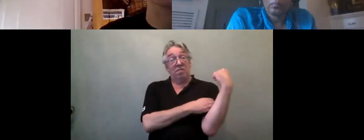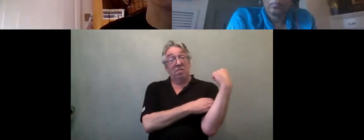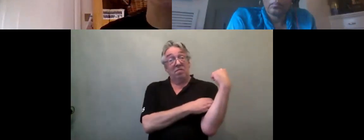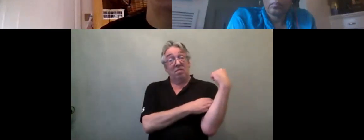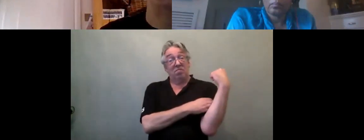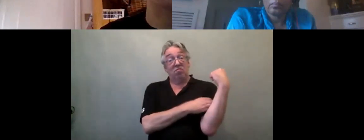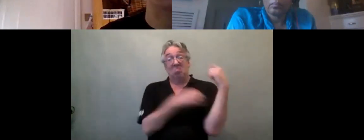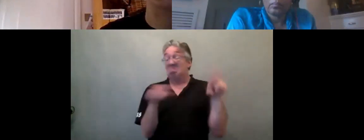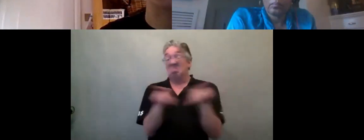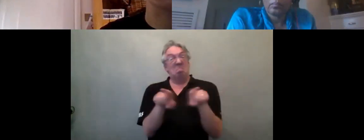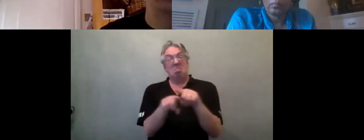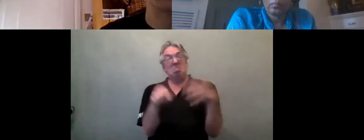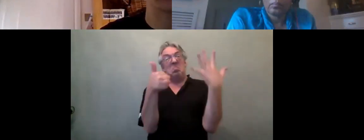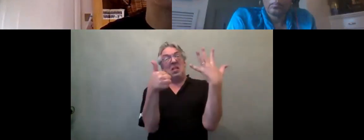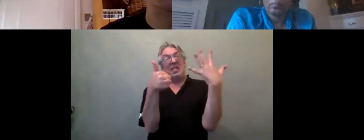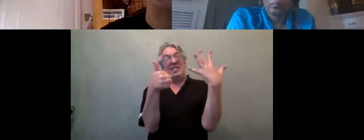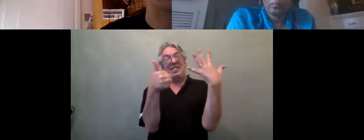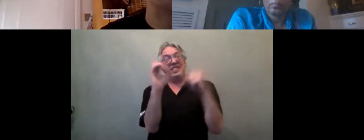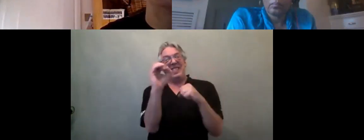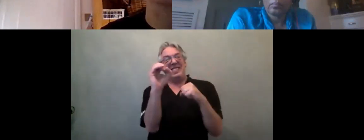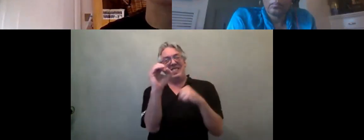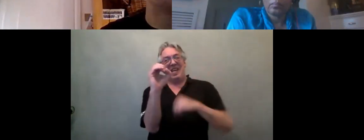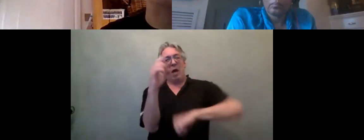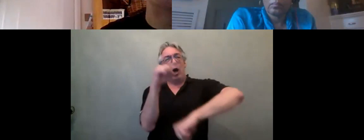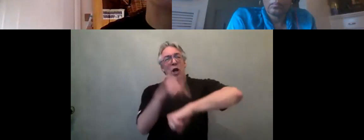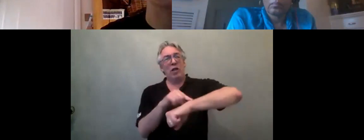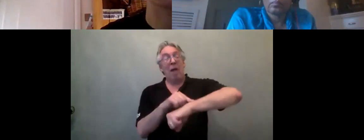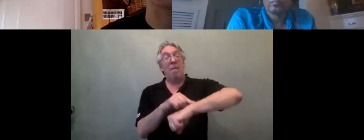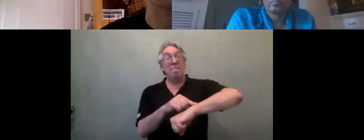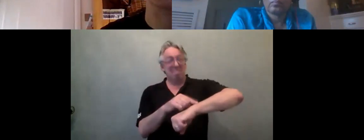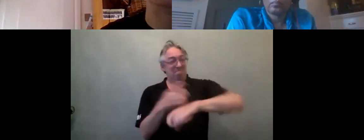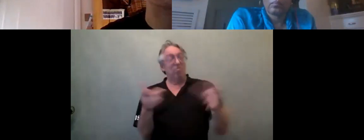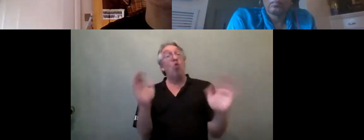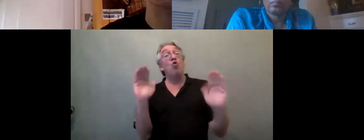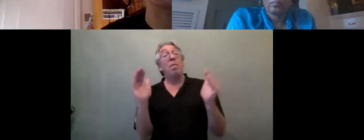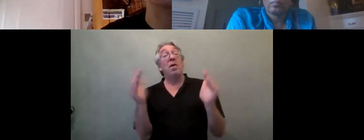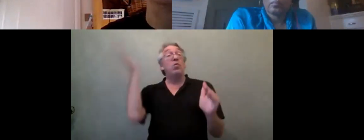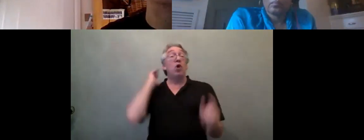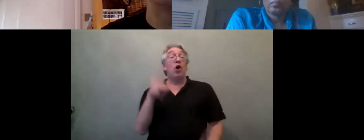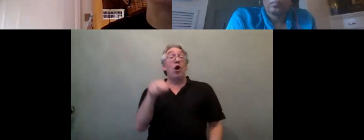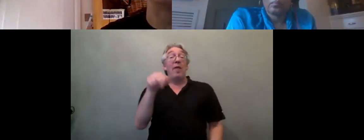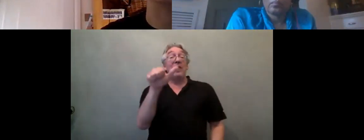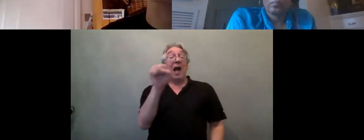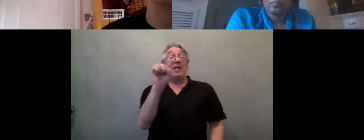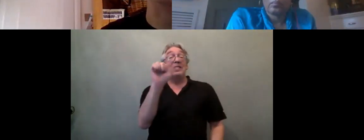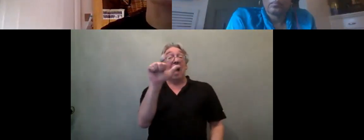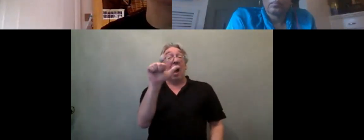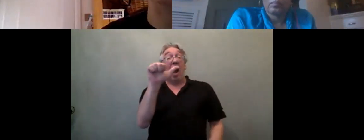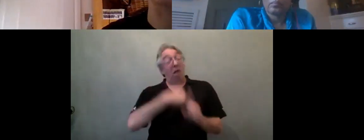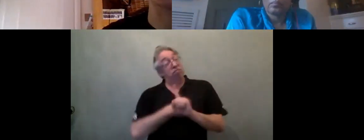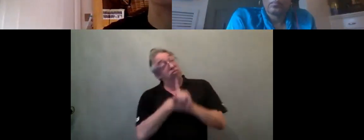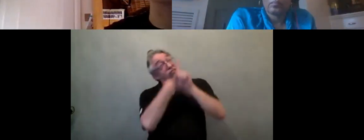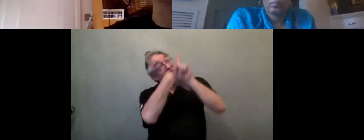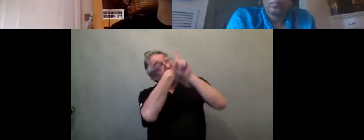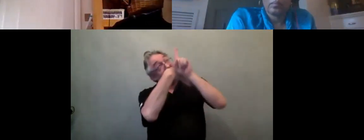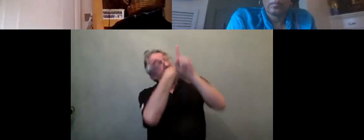power of 60 times of what NASA had at its disposal in 1969. I mean, that's kind of outrageous when you